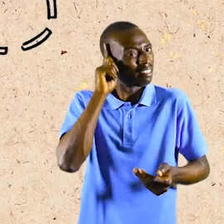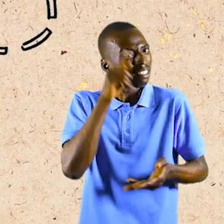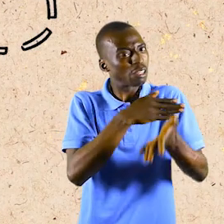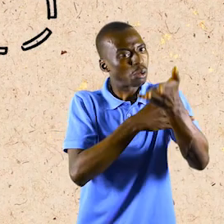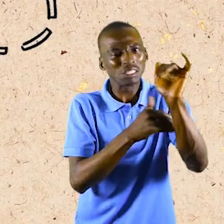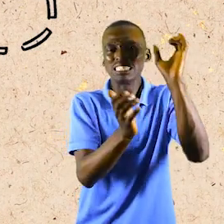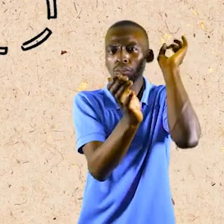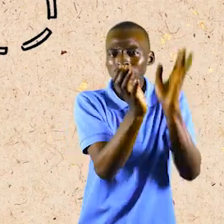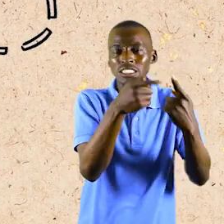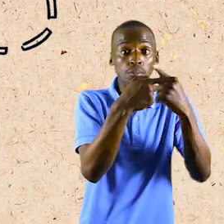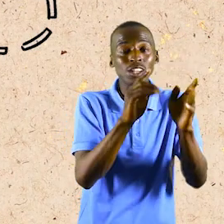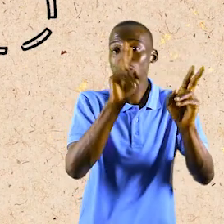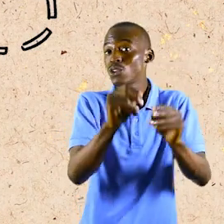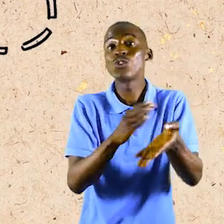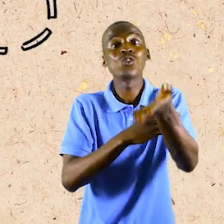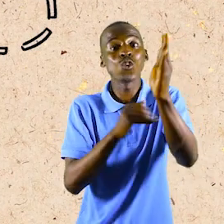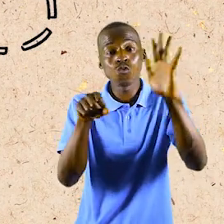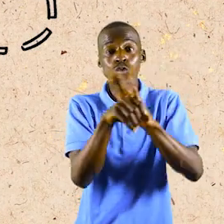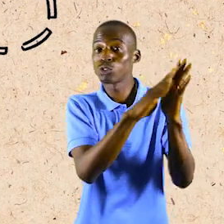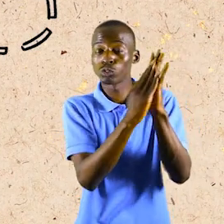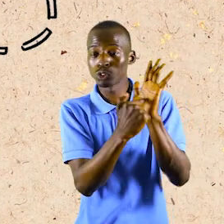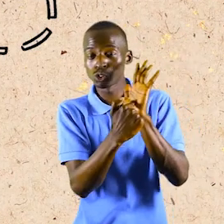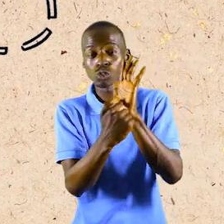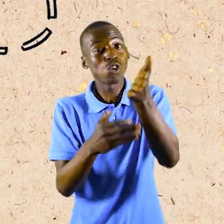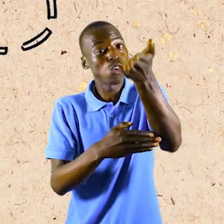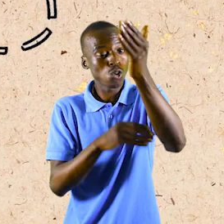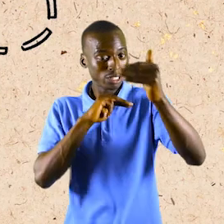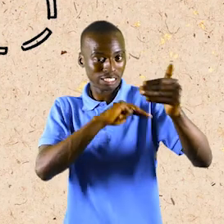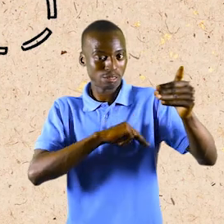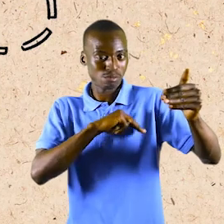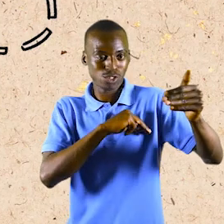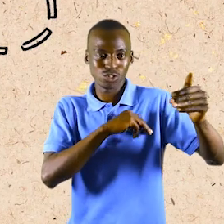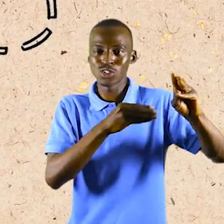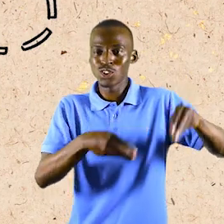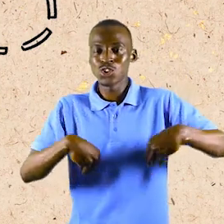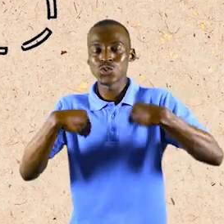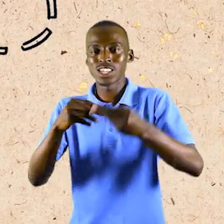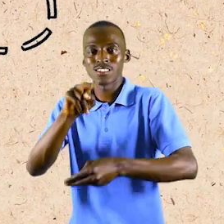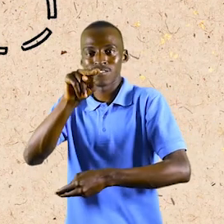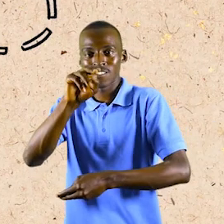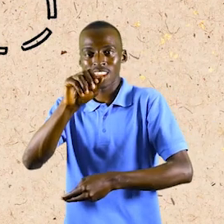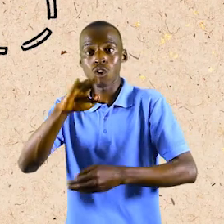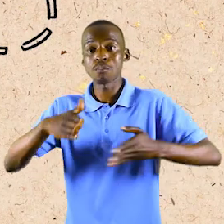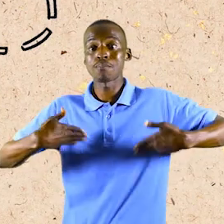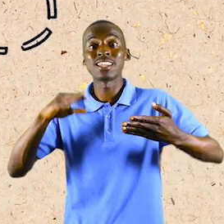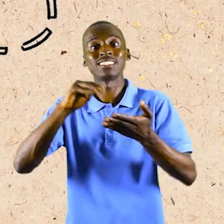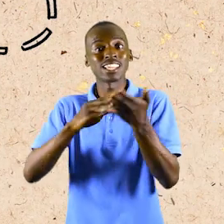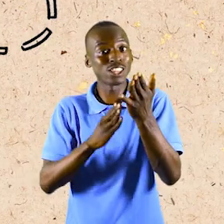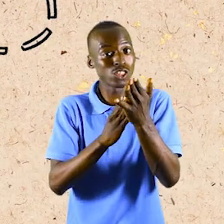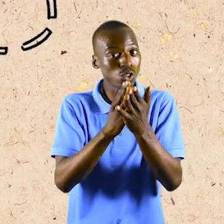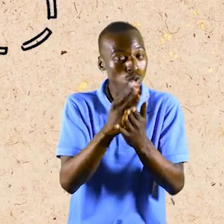God is punishing her, but actually the whole story is about God's mission to restore her and her family. And he's doing so